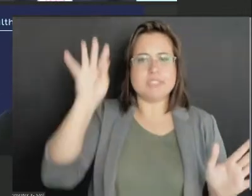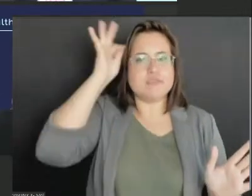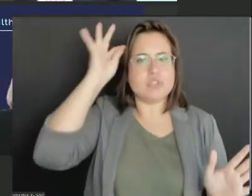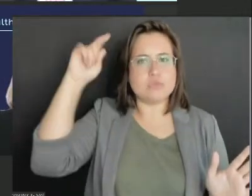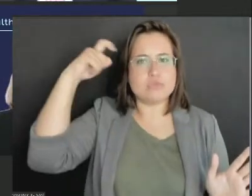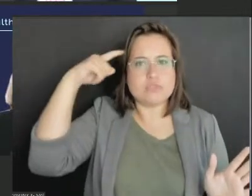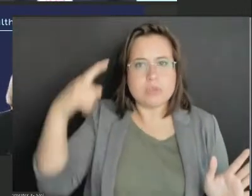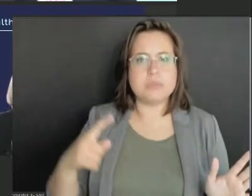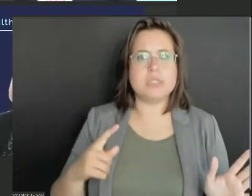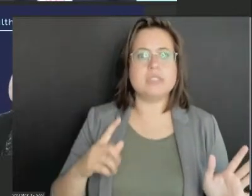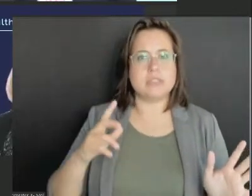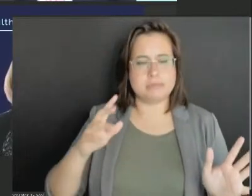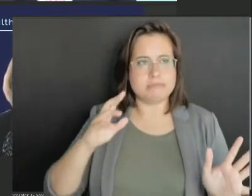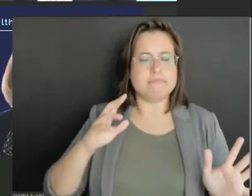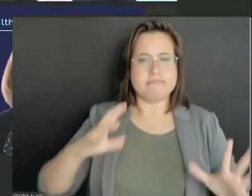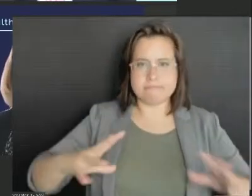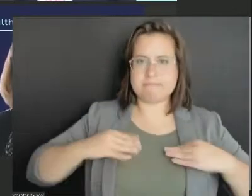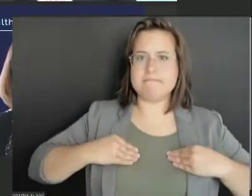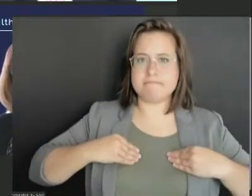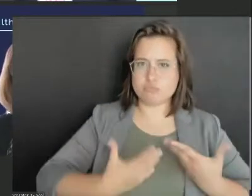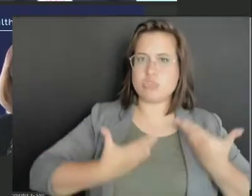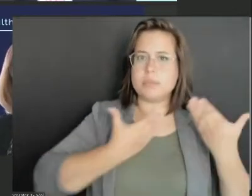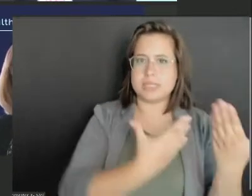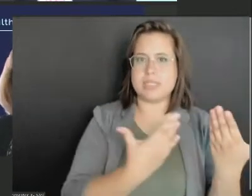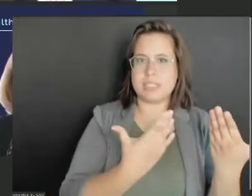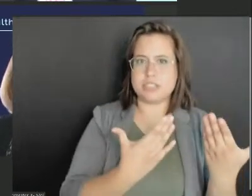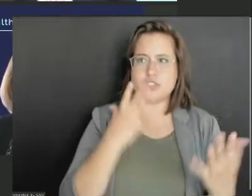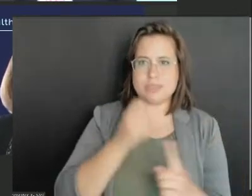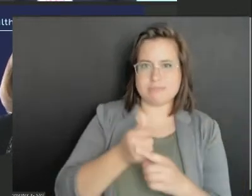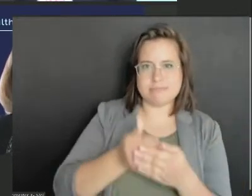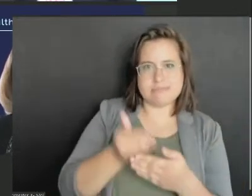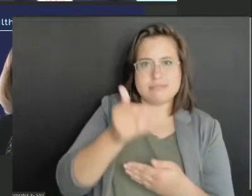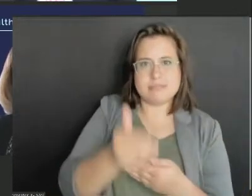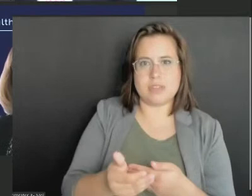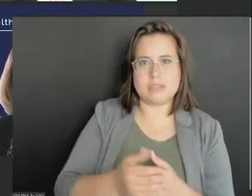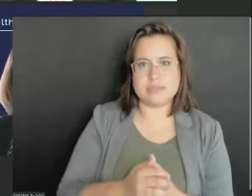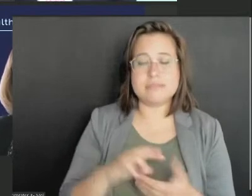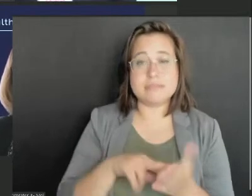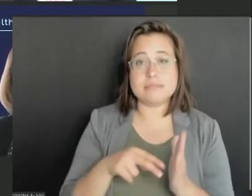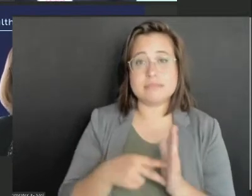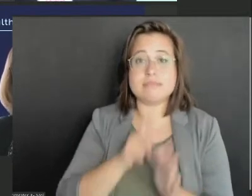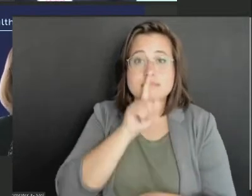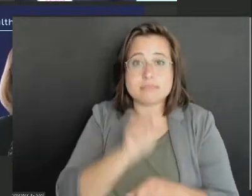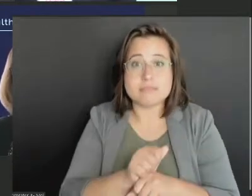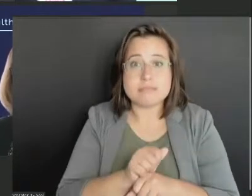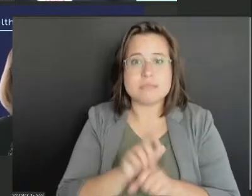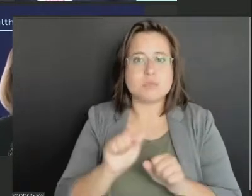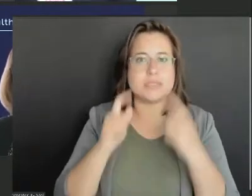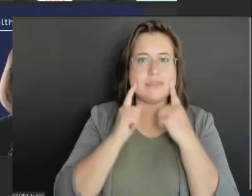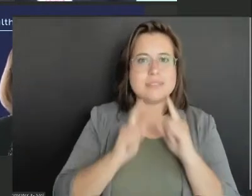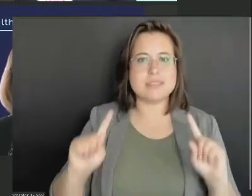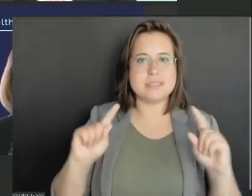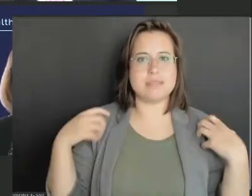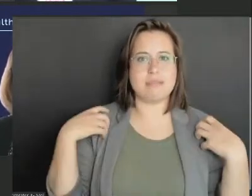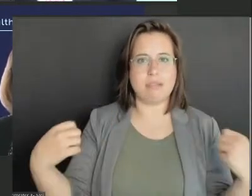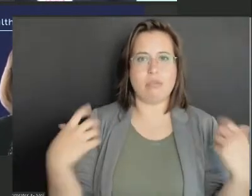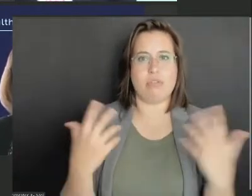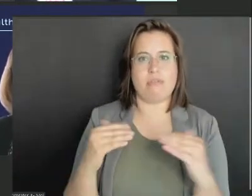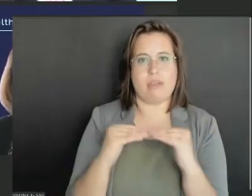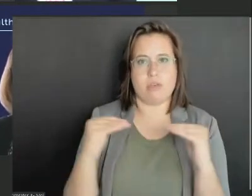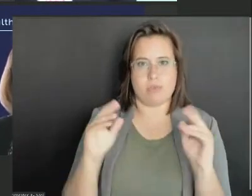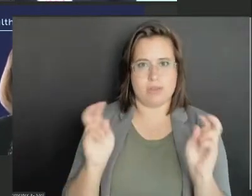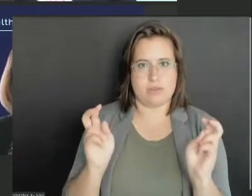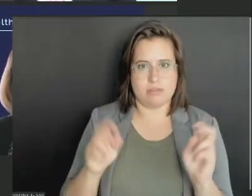a next first step. That way, we can truly reach the next step towards achieving health equity by finally